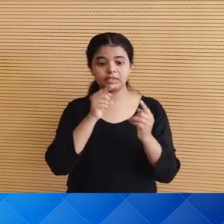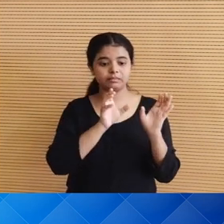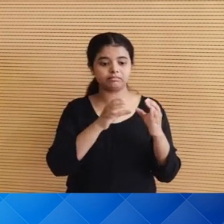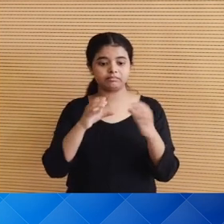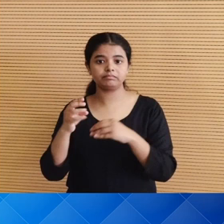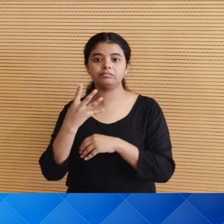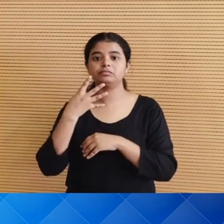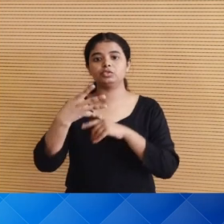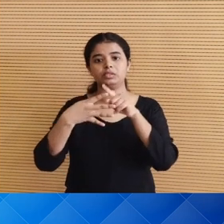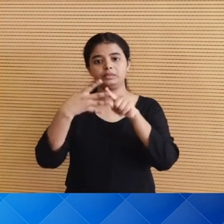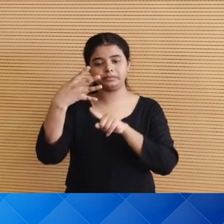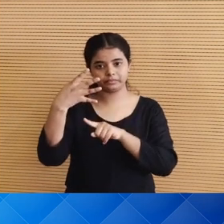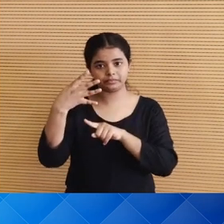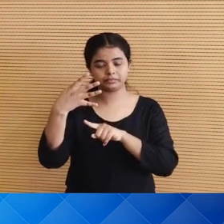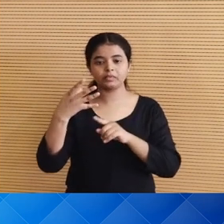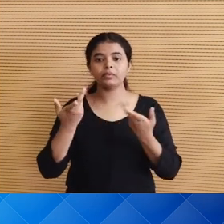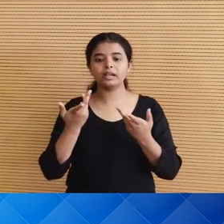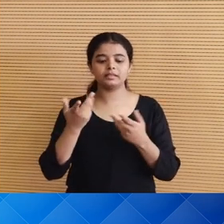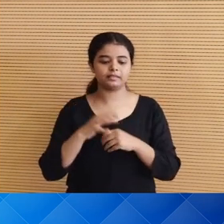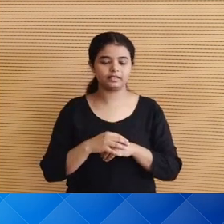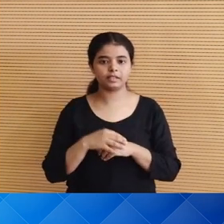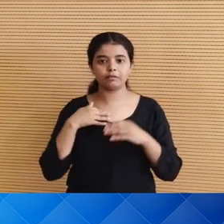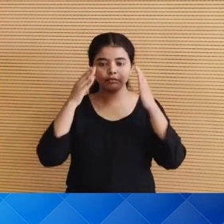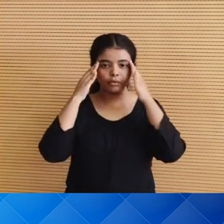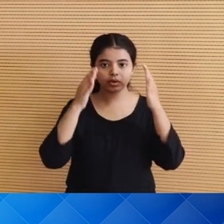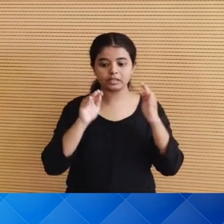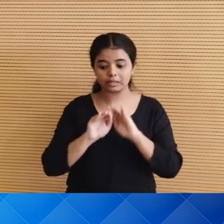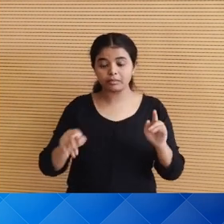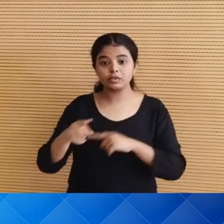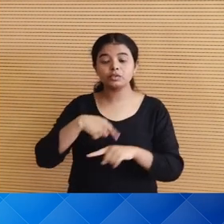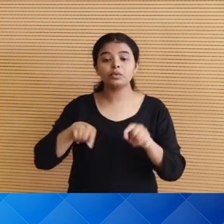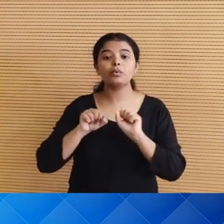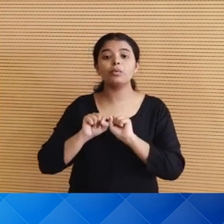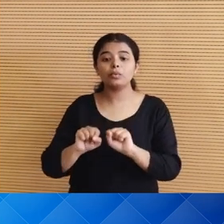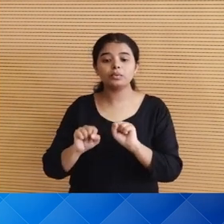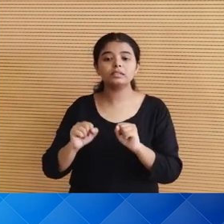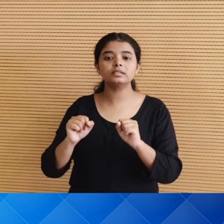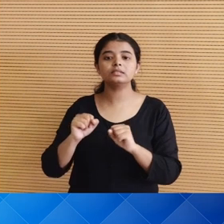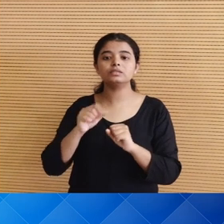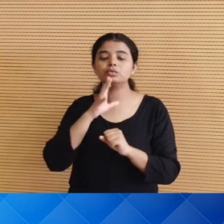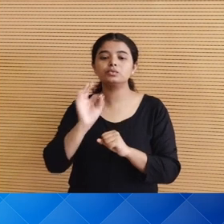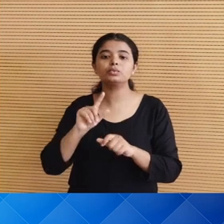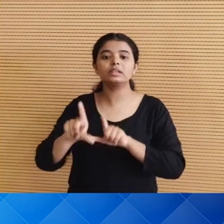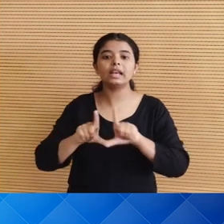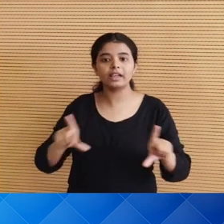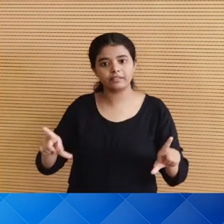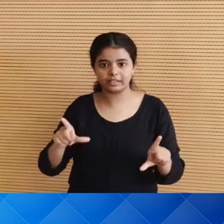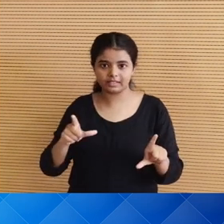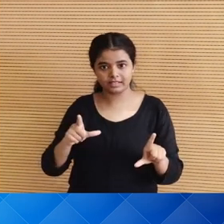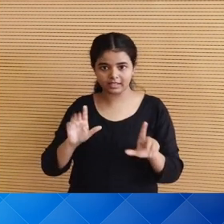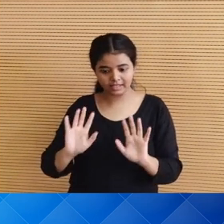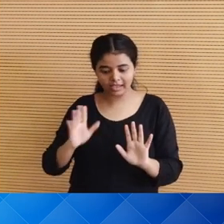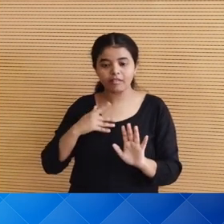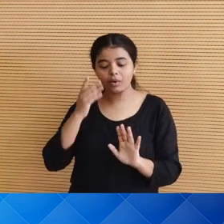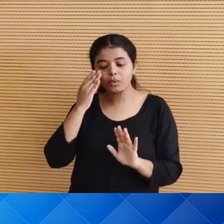should focus on the media for instruction in child's home language, and later on, exposure to